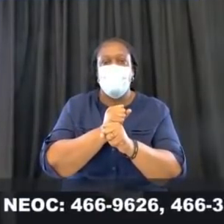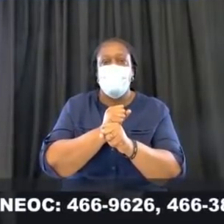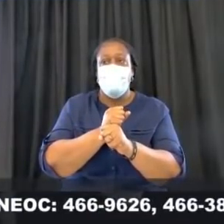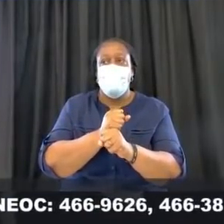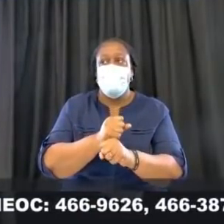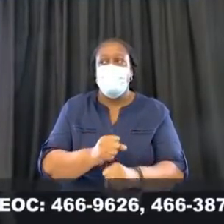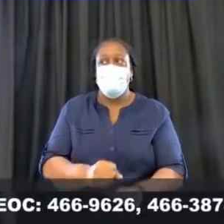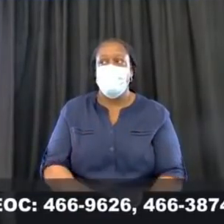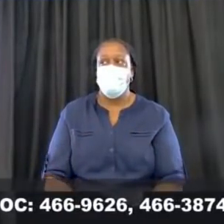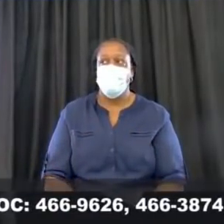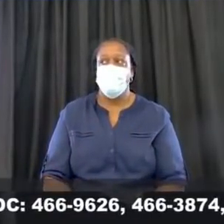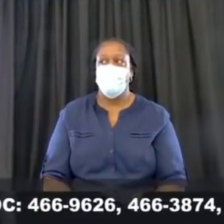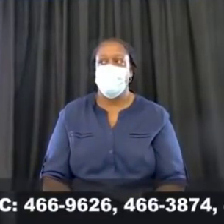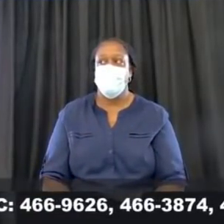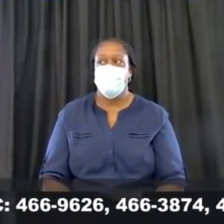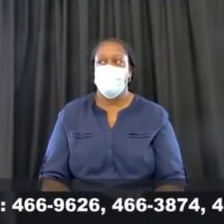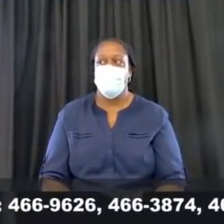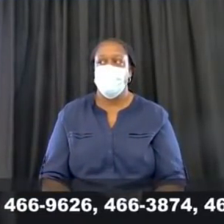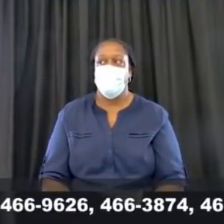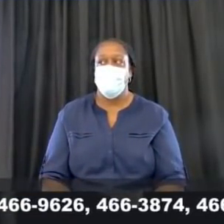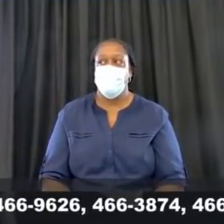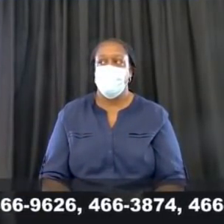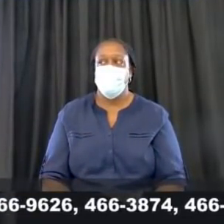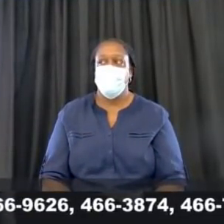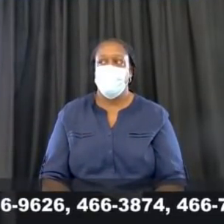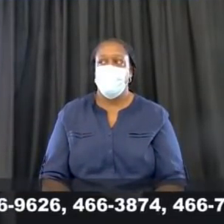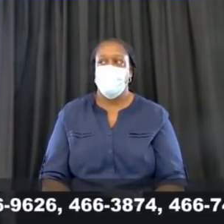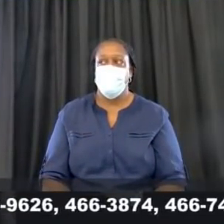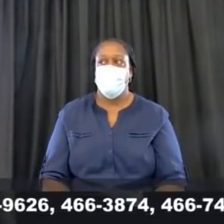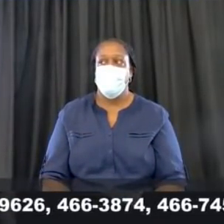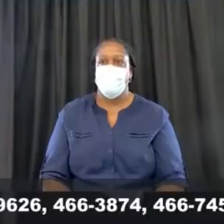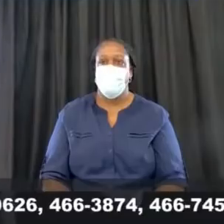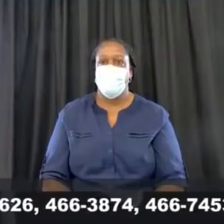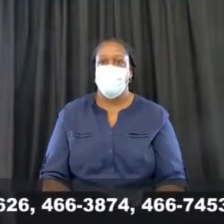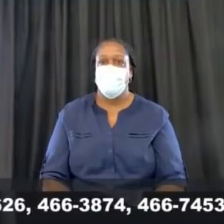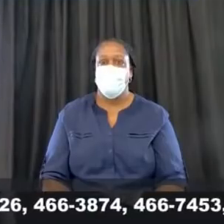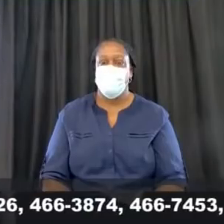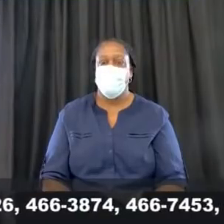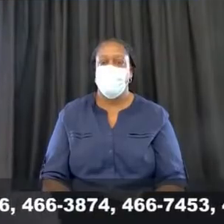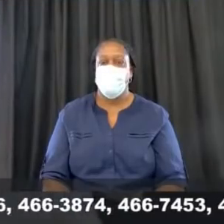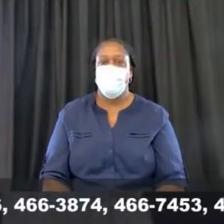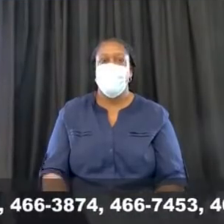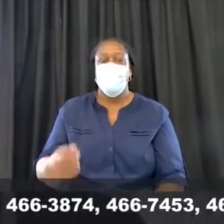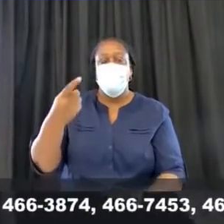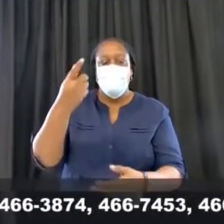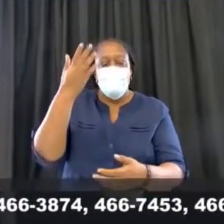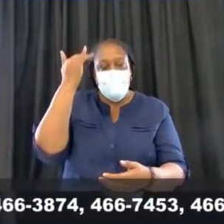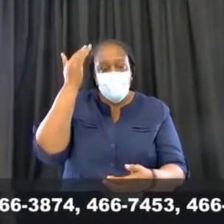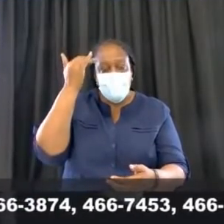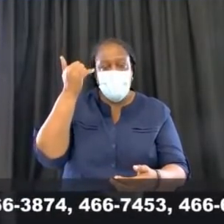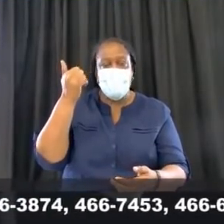reason for the protracted delays? Dr. Wilkinson.